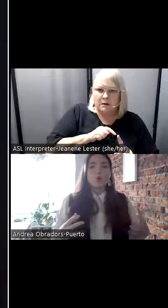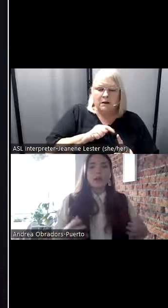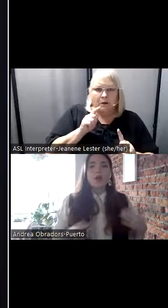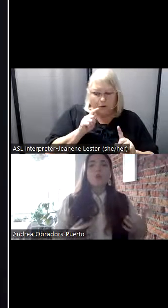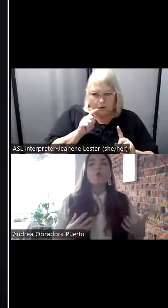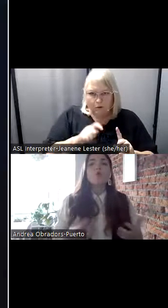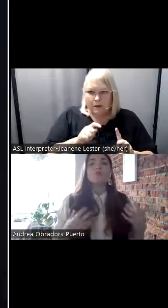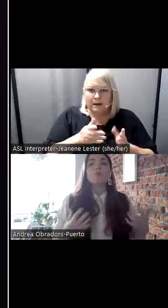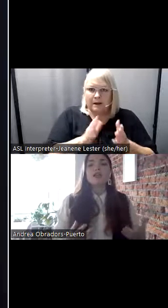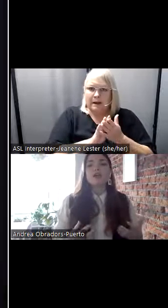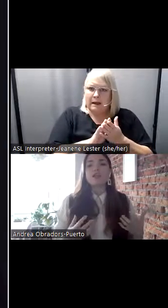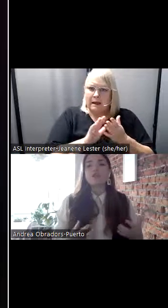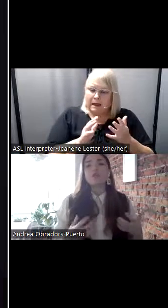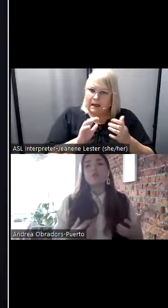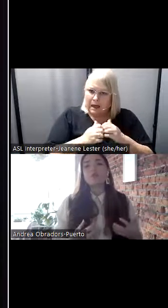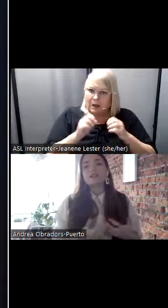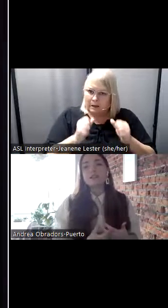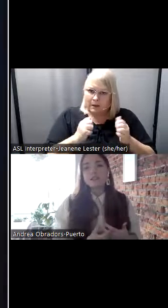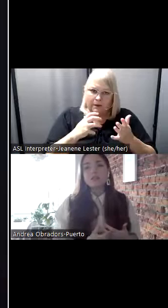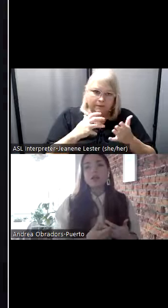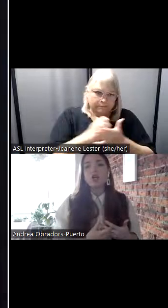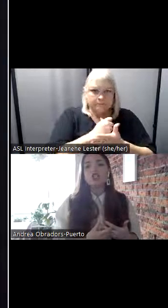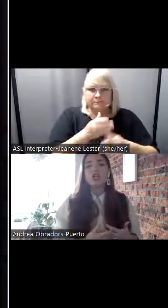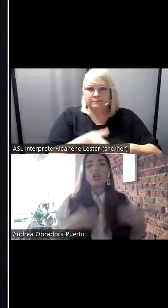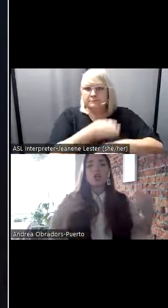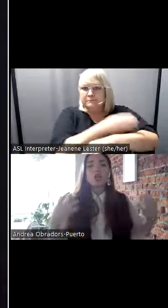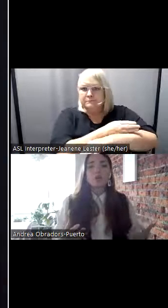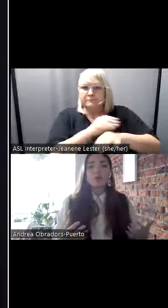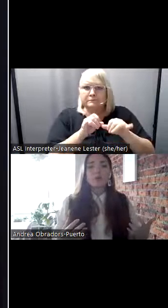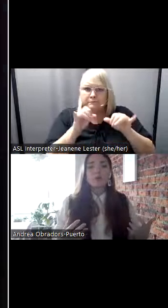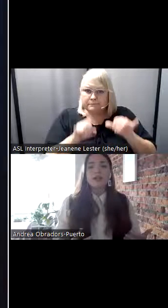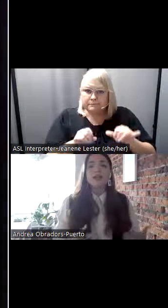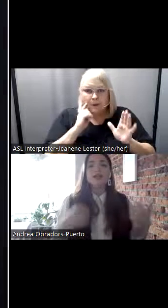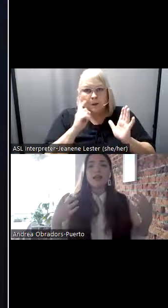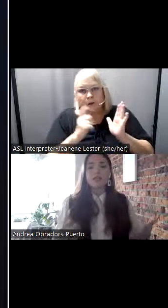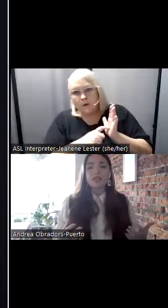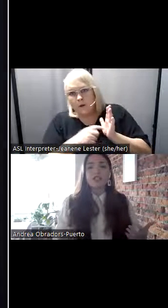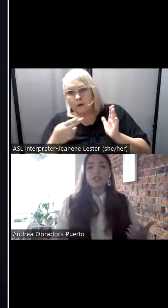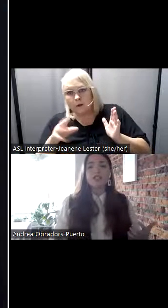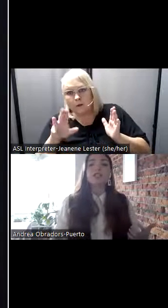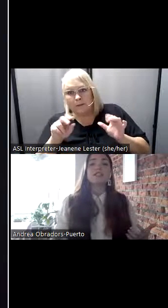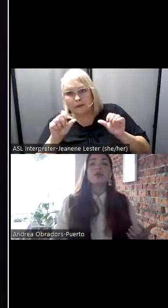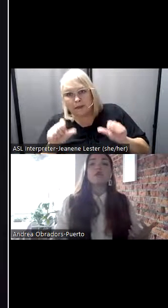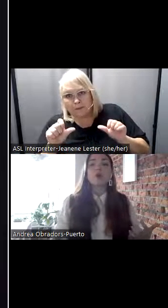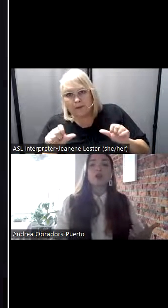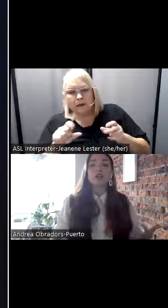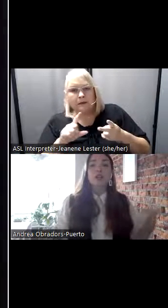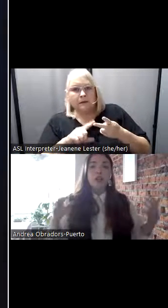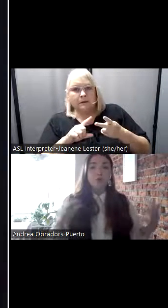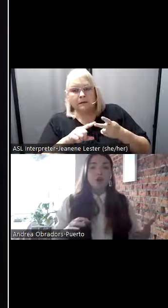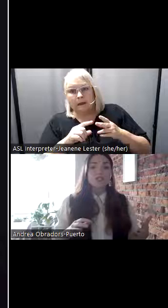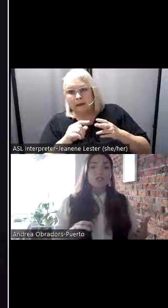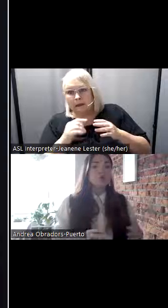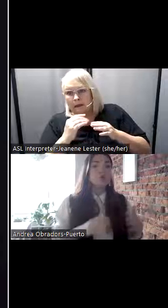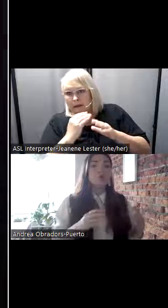wanted to ask, how might we optimize our incident reporting system, acknowledging human capabilities and limitations in the design of a product